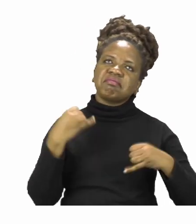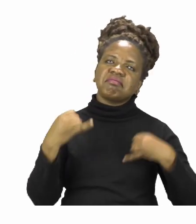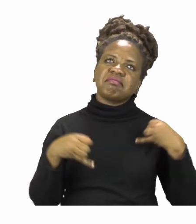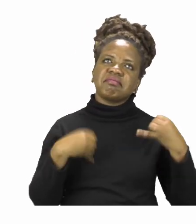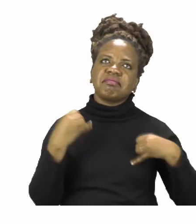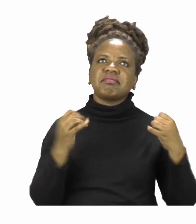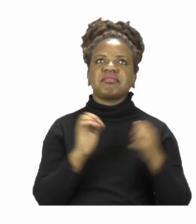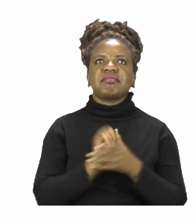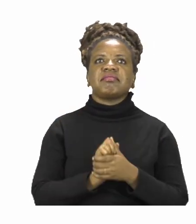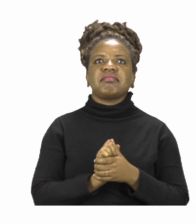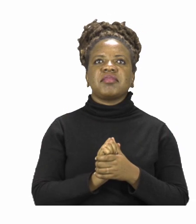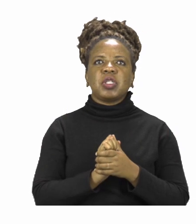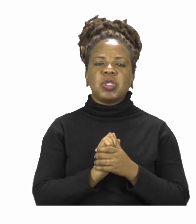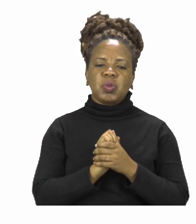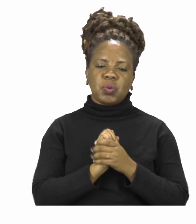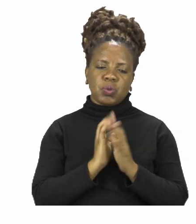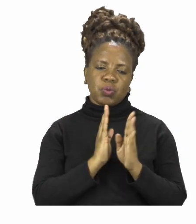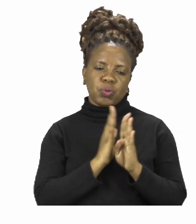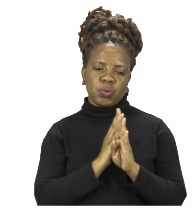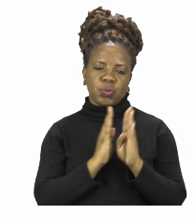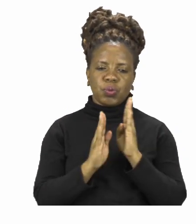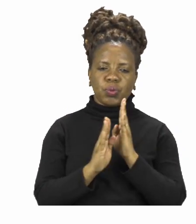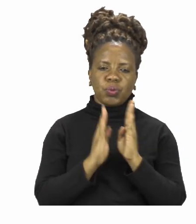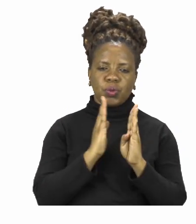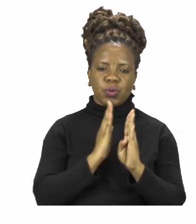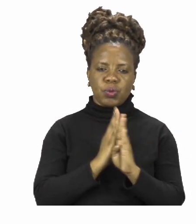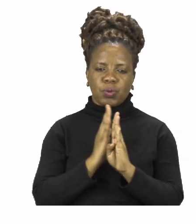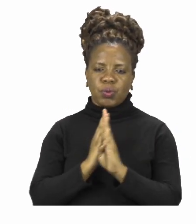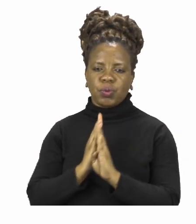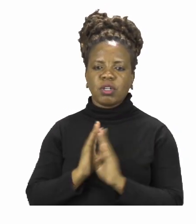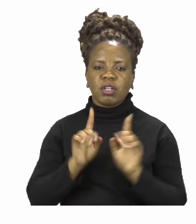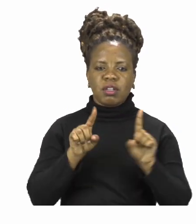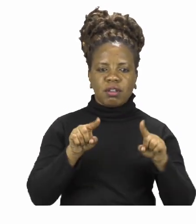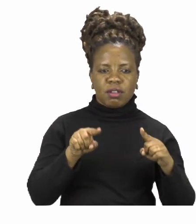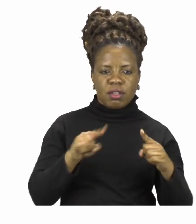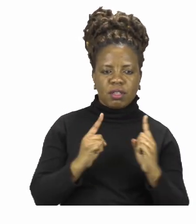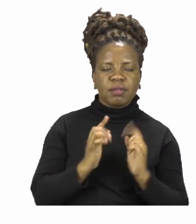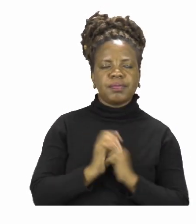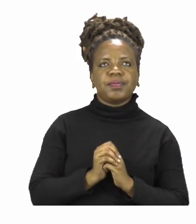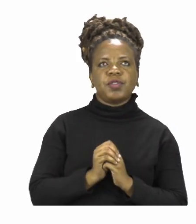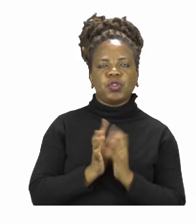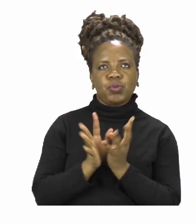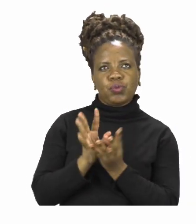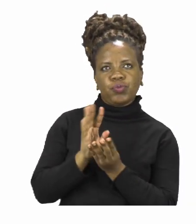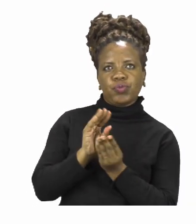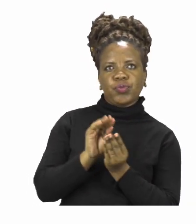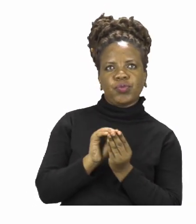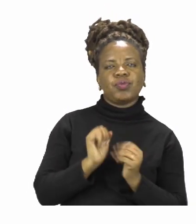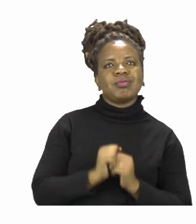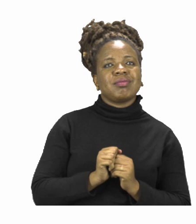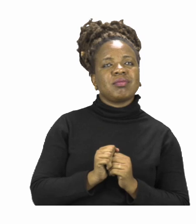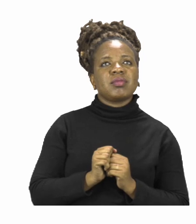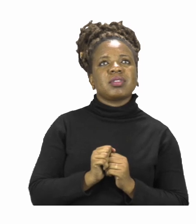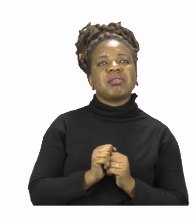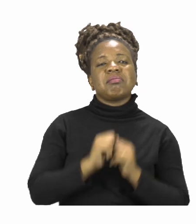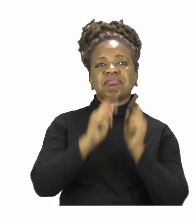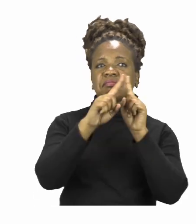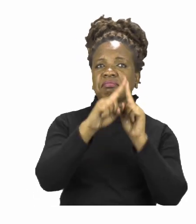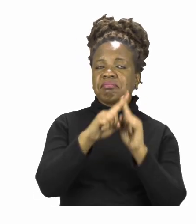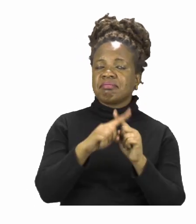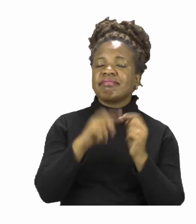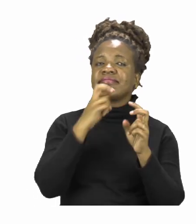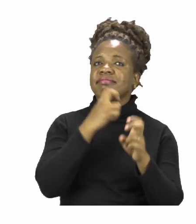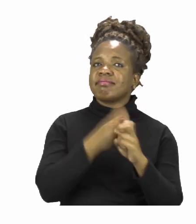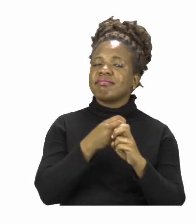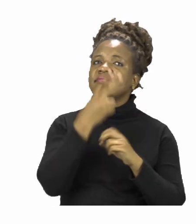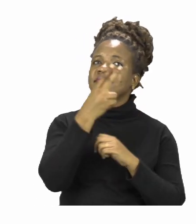together. Remember, multiplication is not that hard if you follow the instructions of the numbers. So